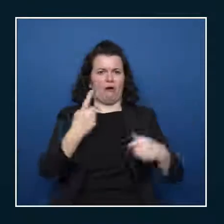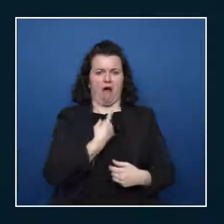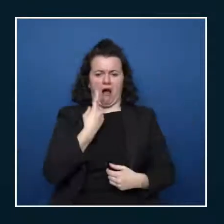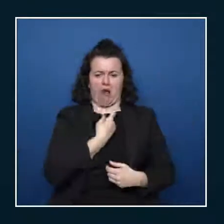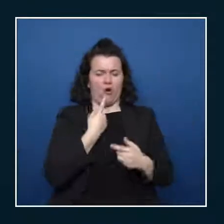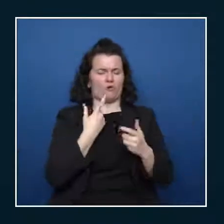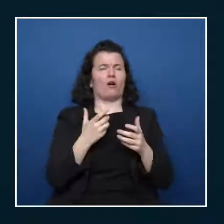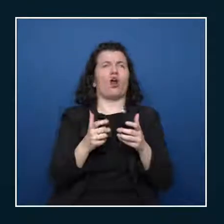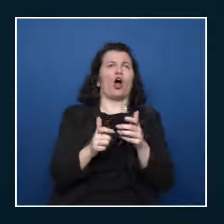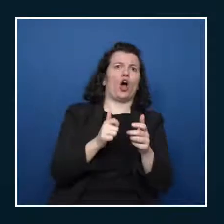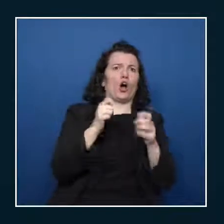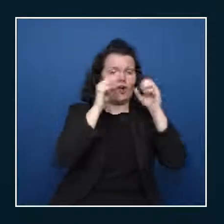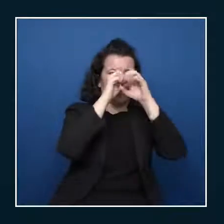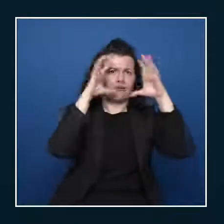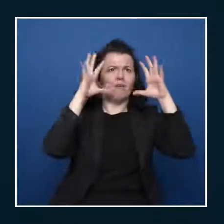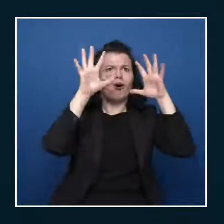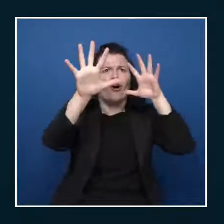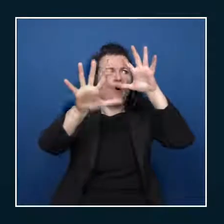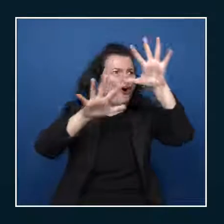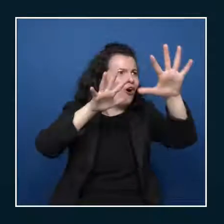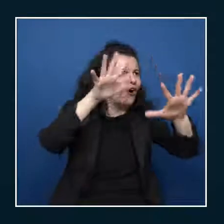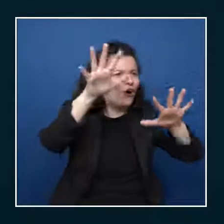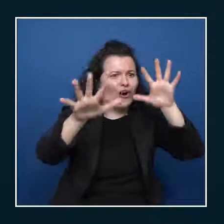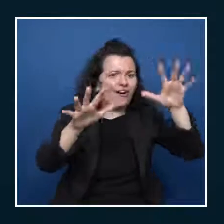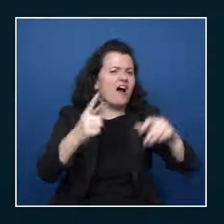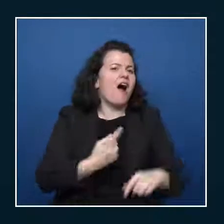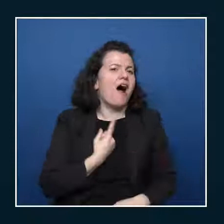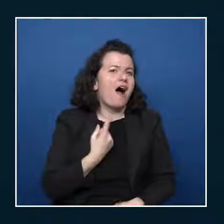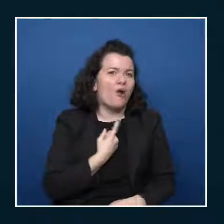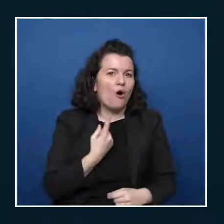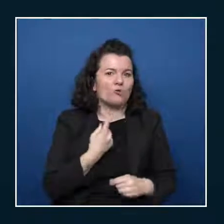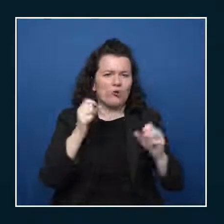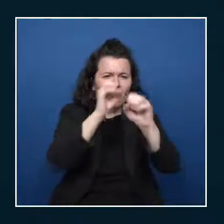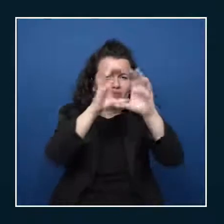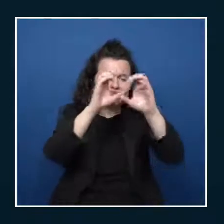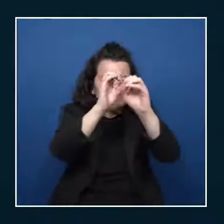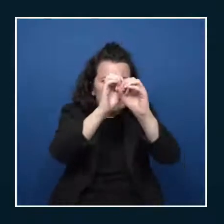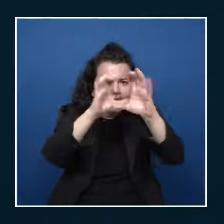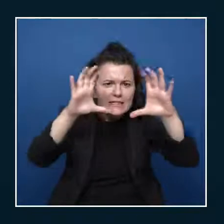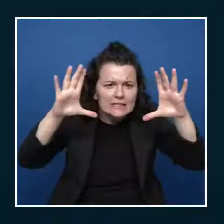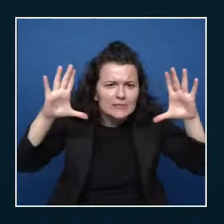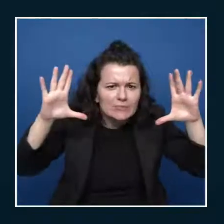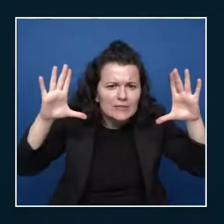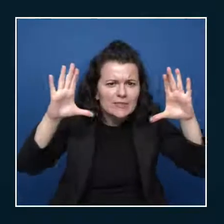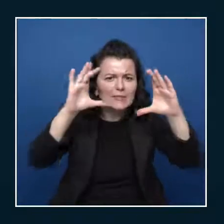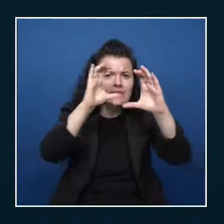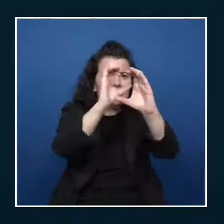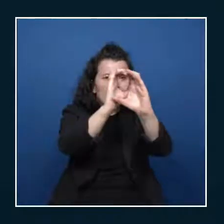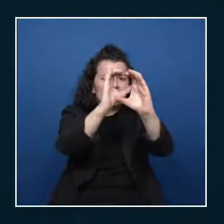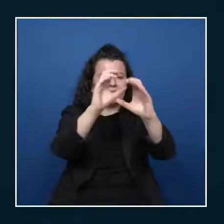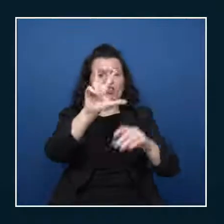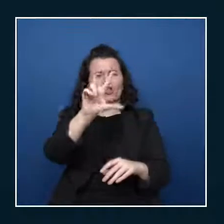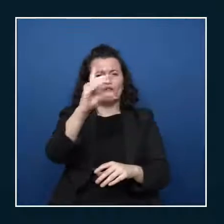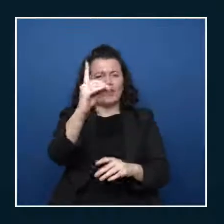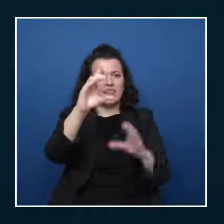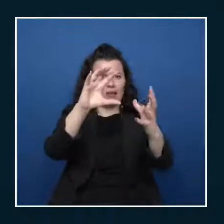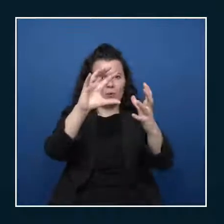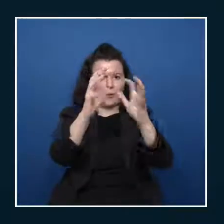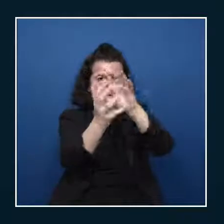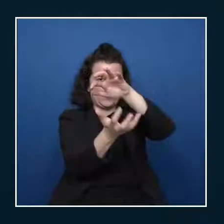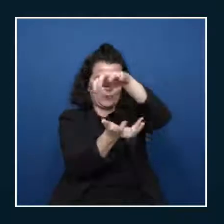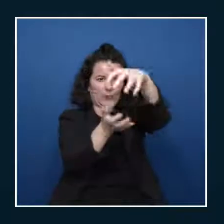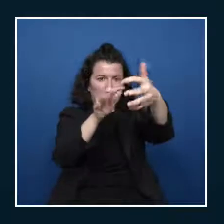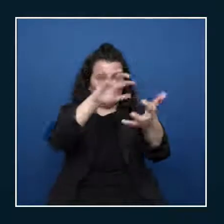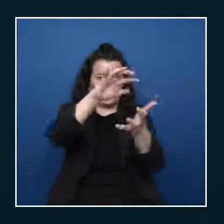you can interact and you can, pinch things and you can zoom in and out and you can do all the things in 3D, kind of